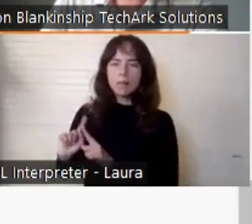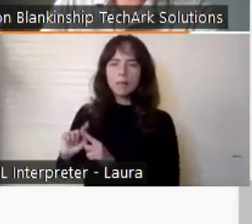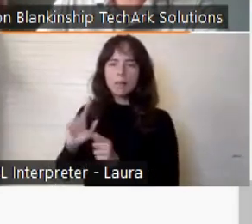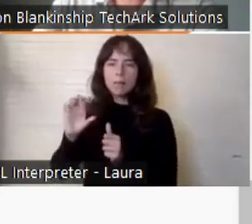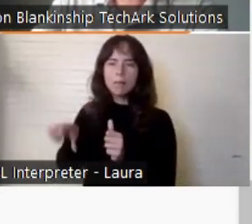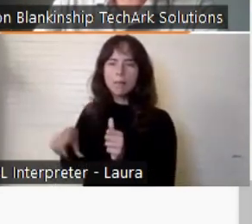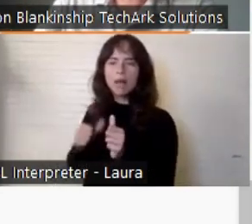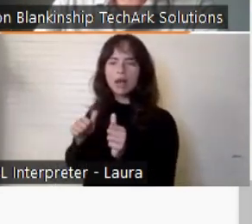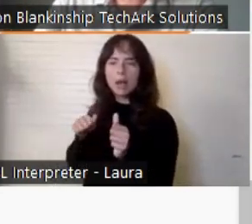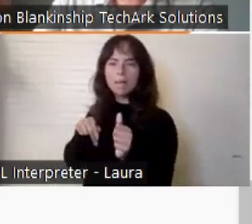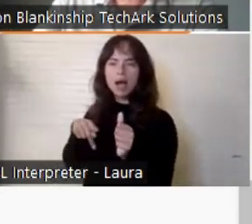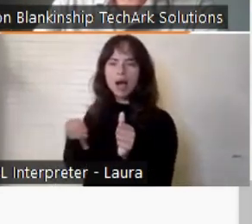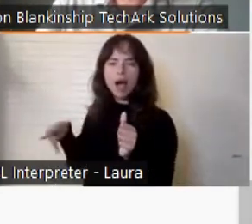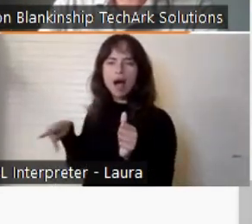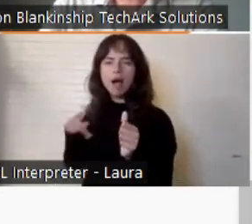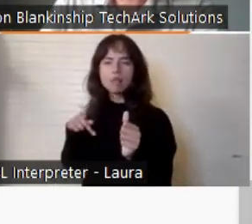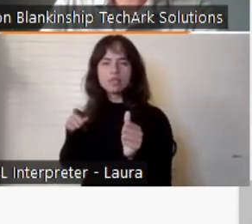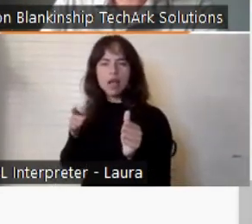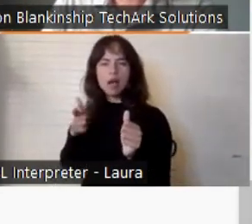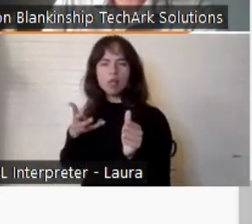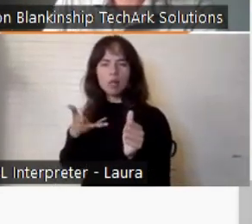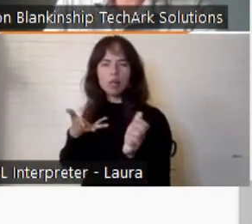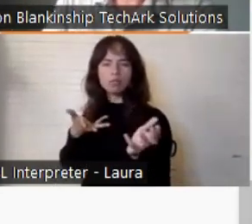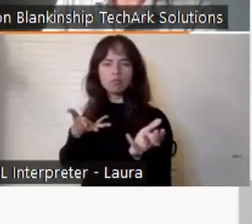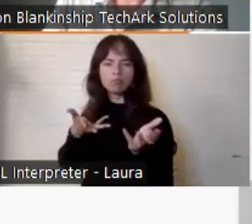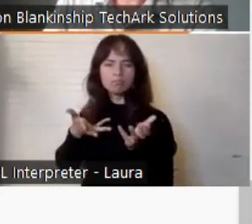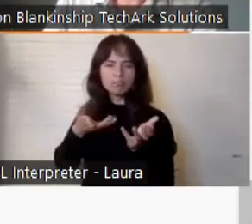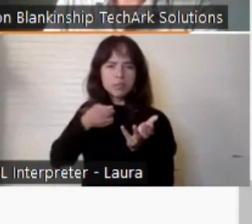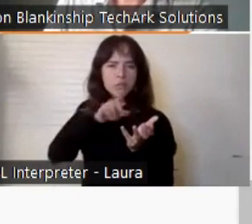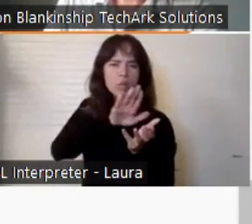in about their account, future and past orders,